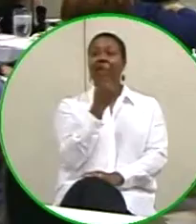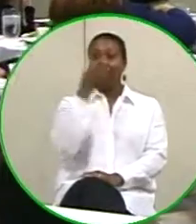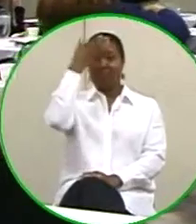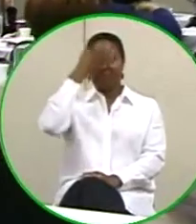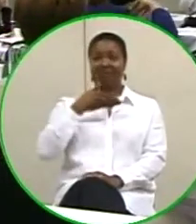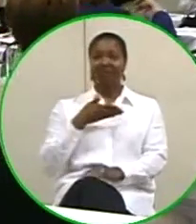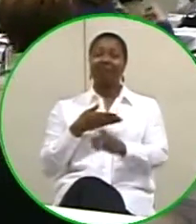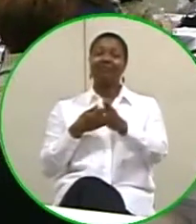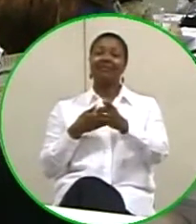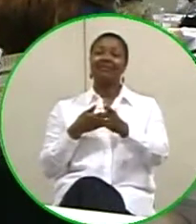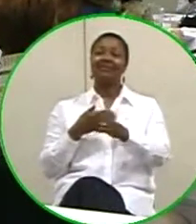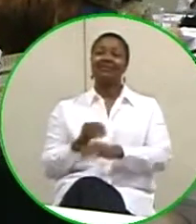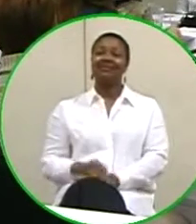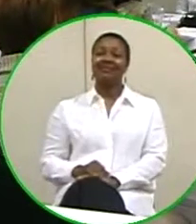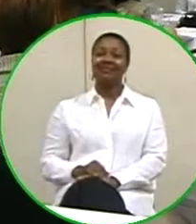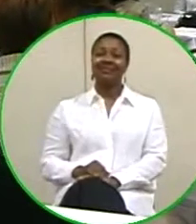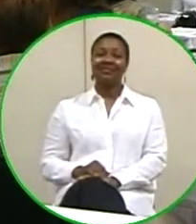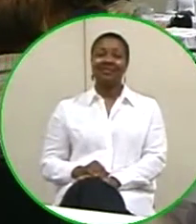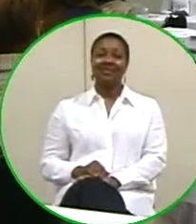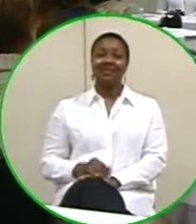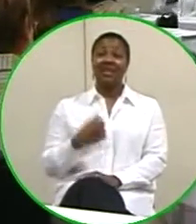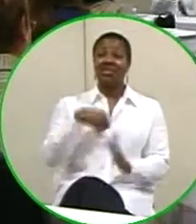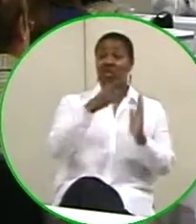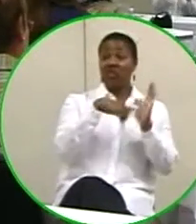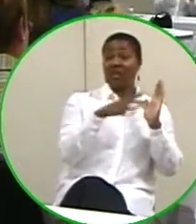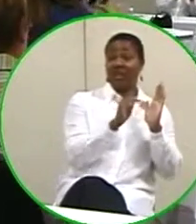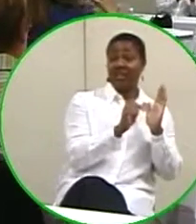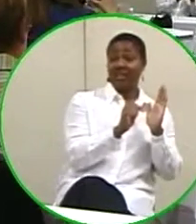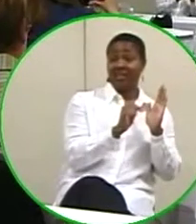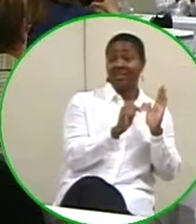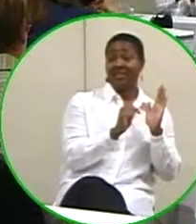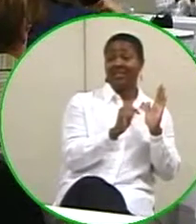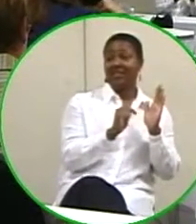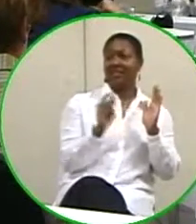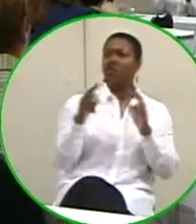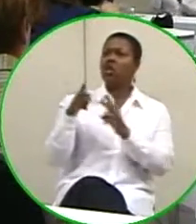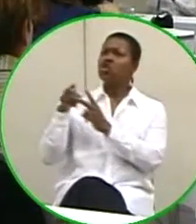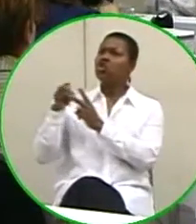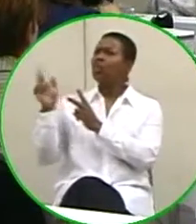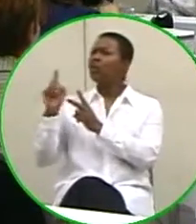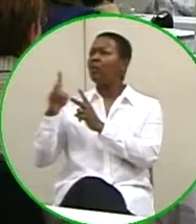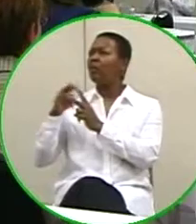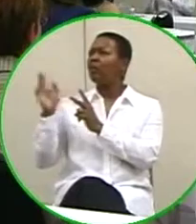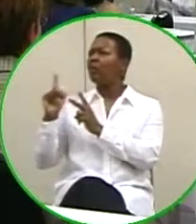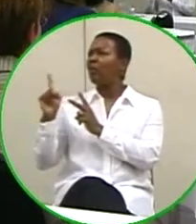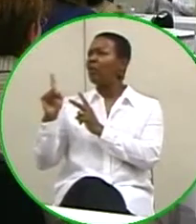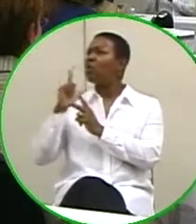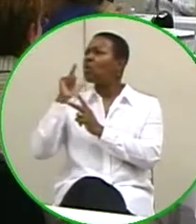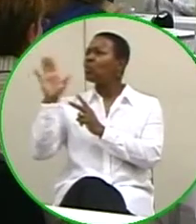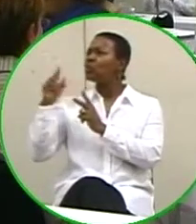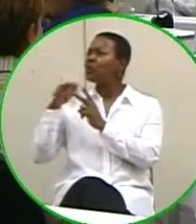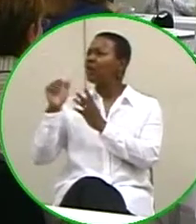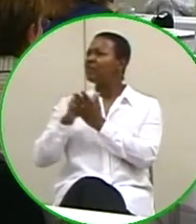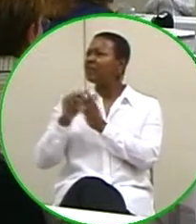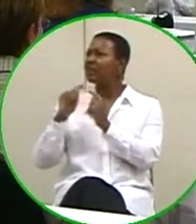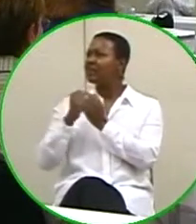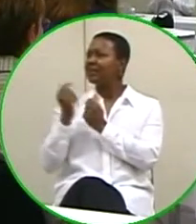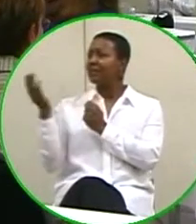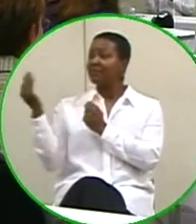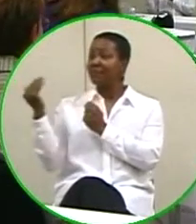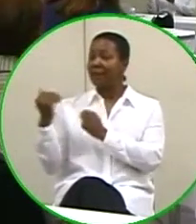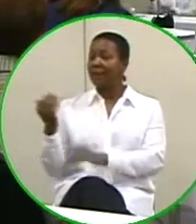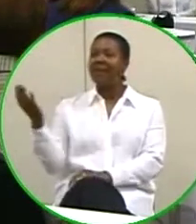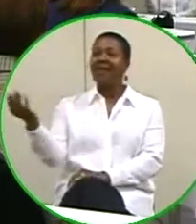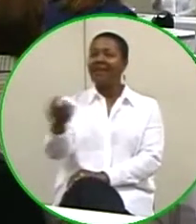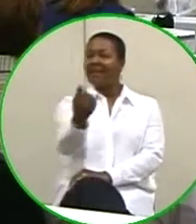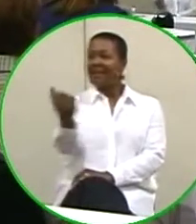front? You going to read them? Good luck. Where's your partner? Come on, who was the partner for that?